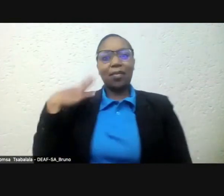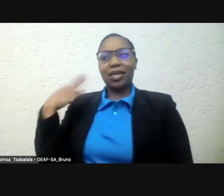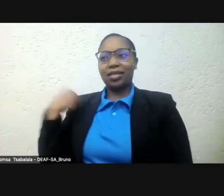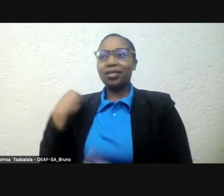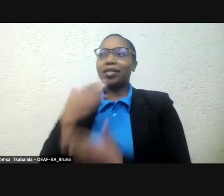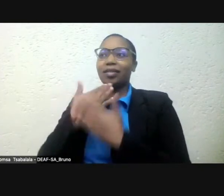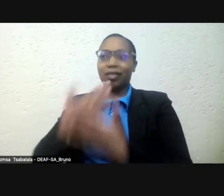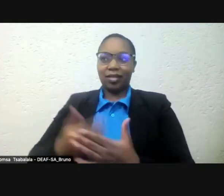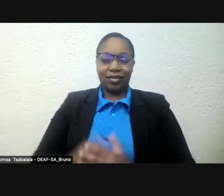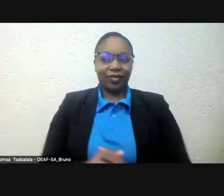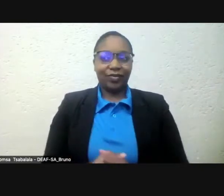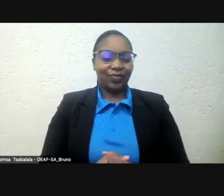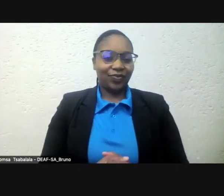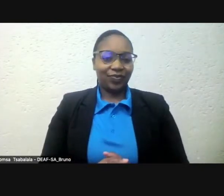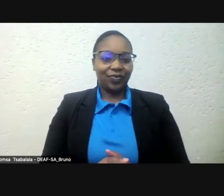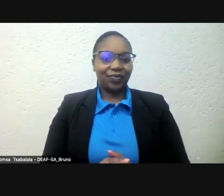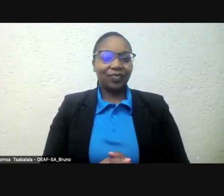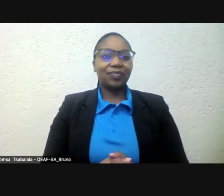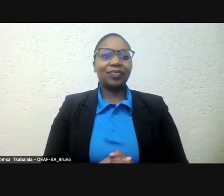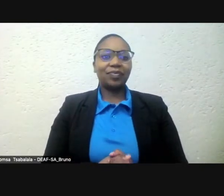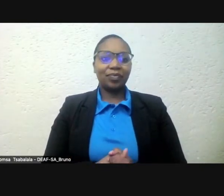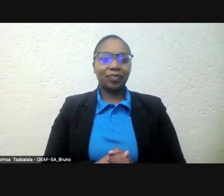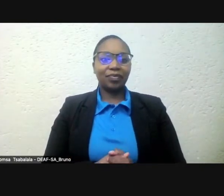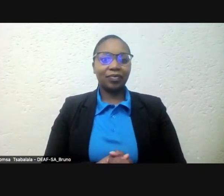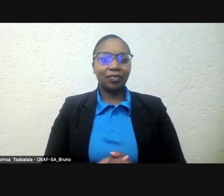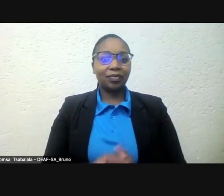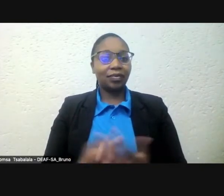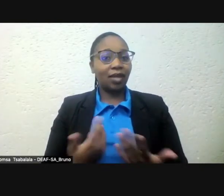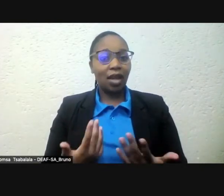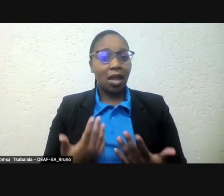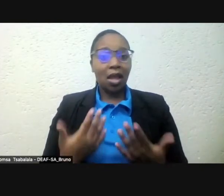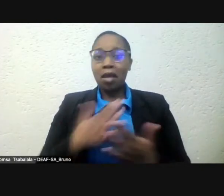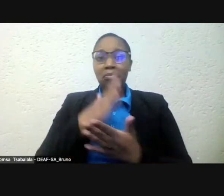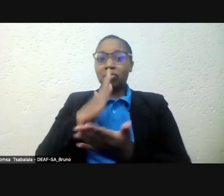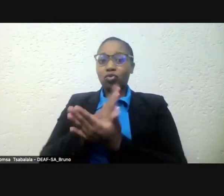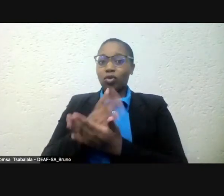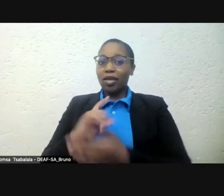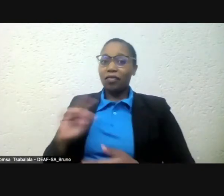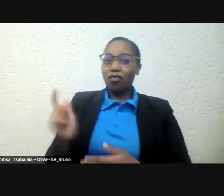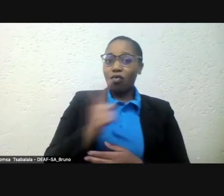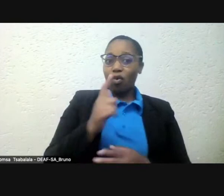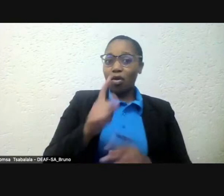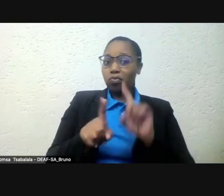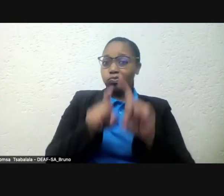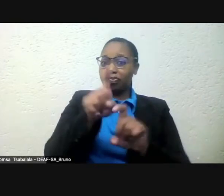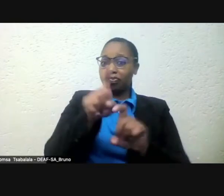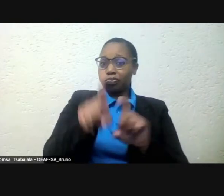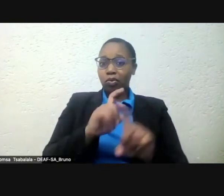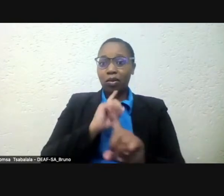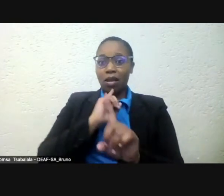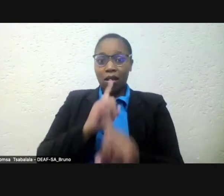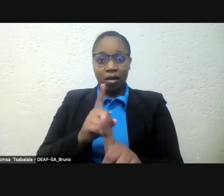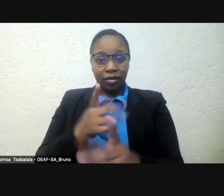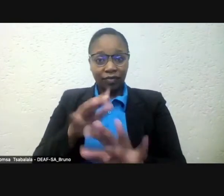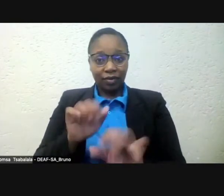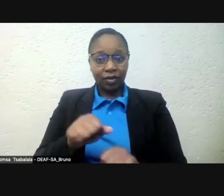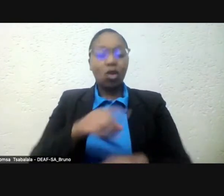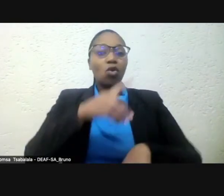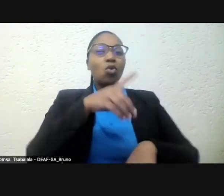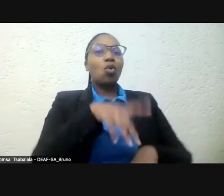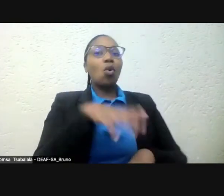Thanks, Dr. Michelle Groom. I'm not sure if all the questions are answered, Dr. Chris. I think Dr. Maluleke, on the